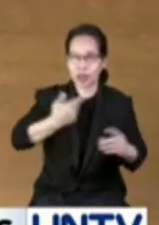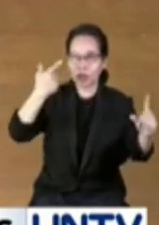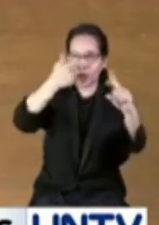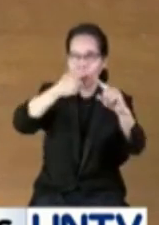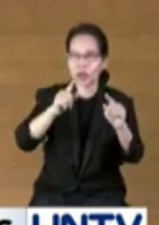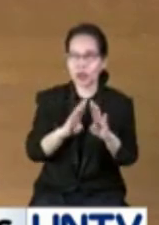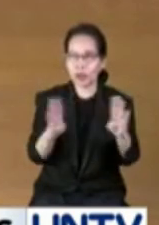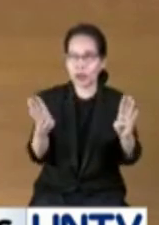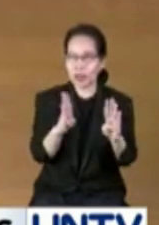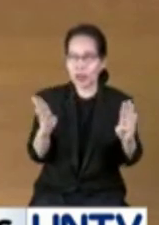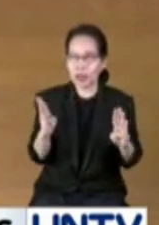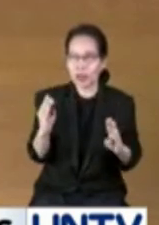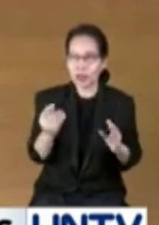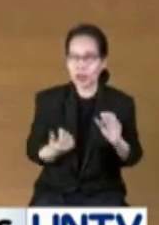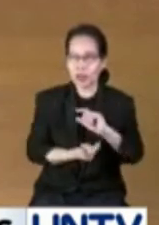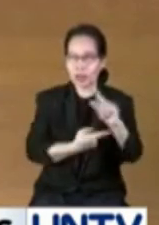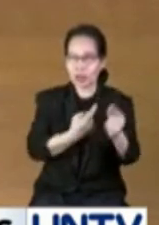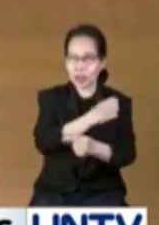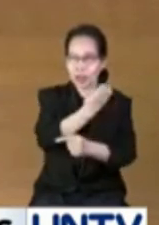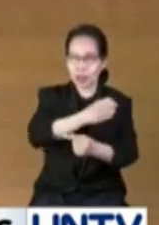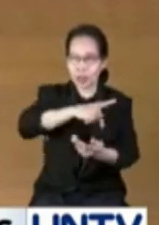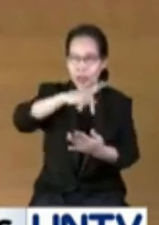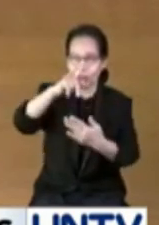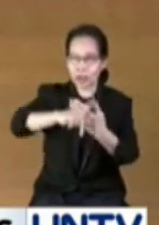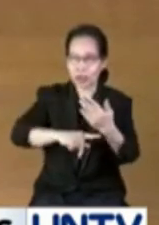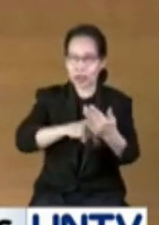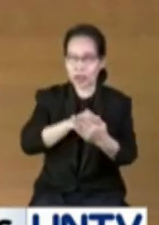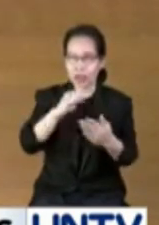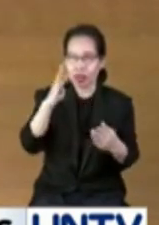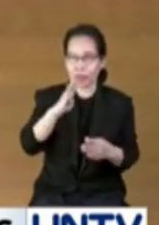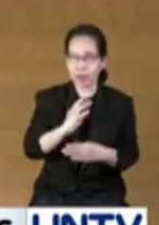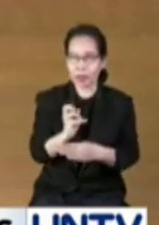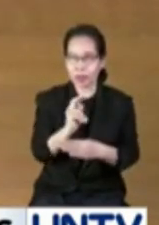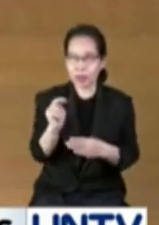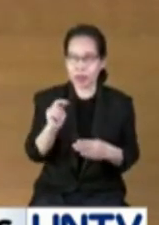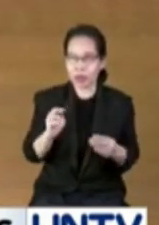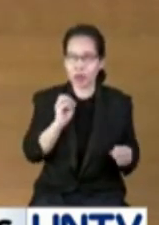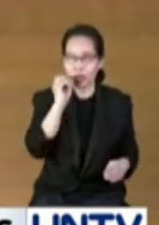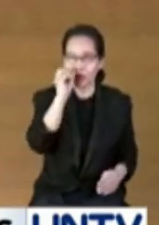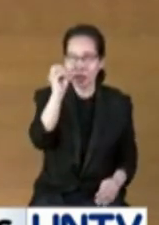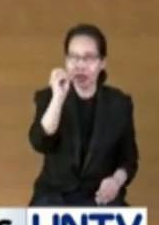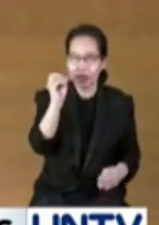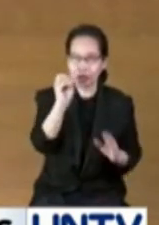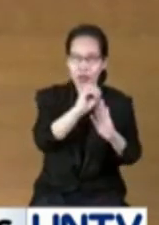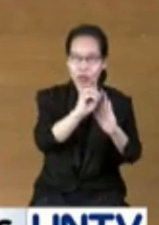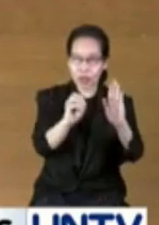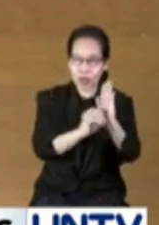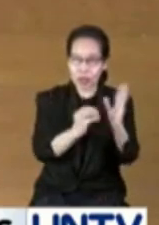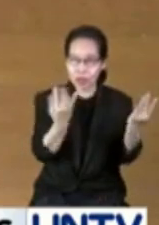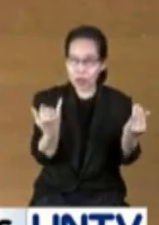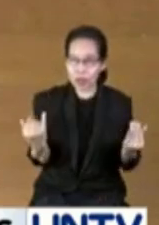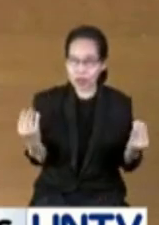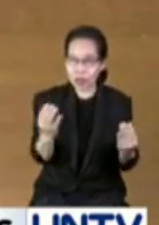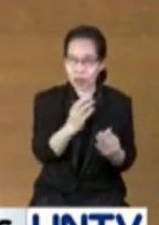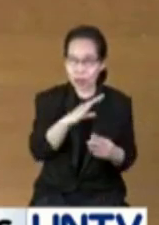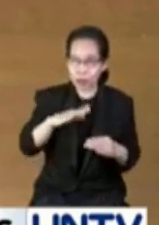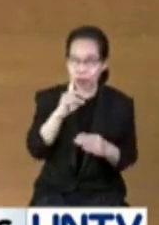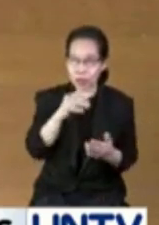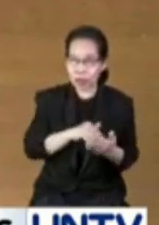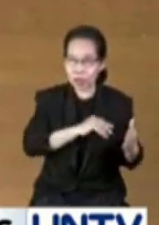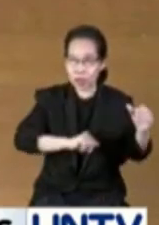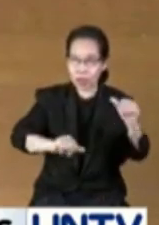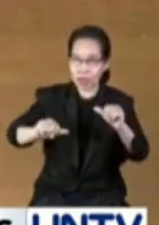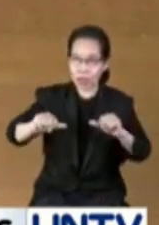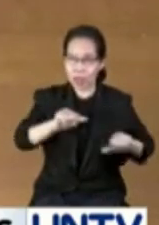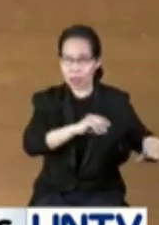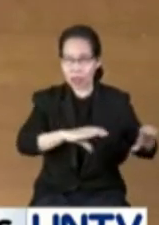renewable energy projects to foreign investments, have been awarded. To date, we have over 1,000 active projects spread all over